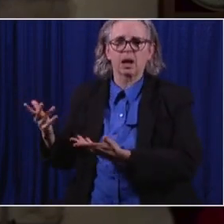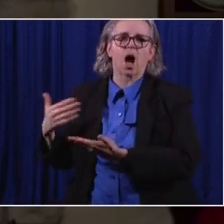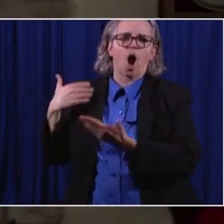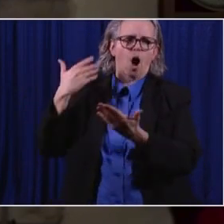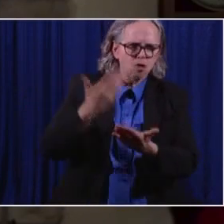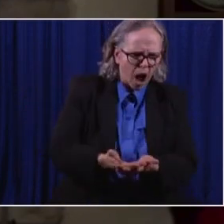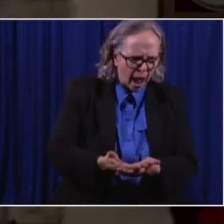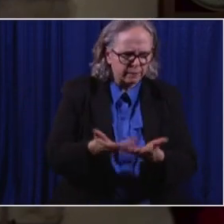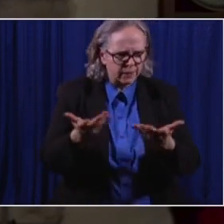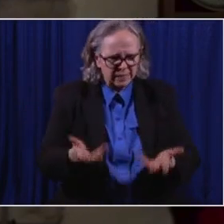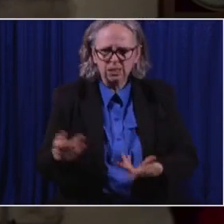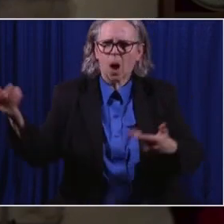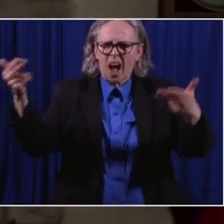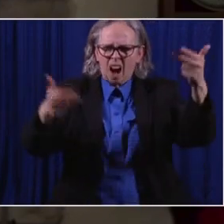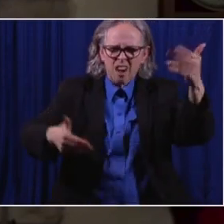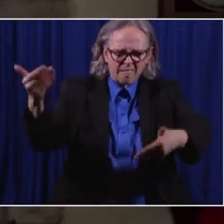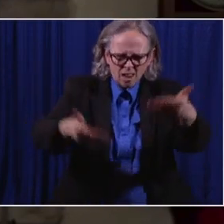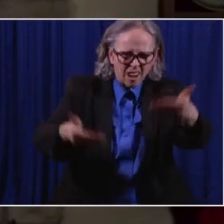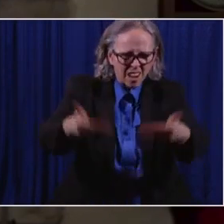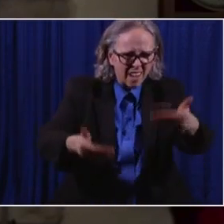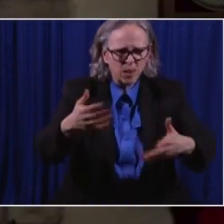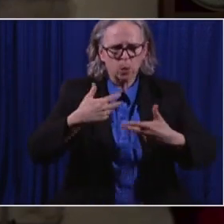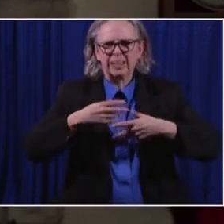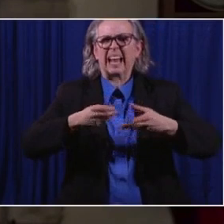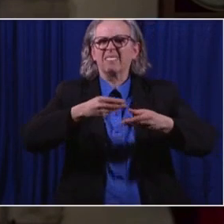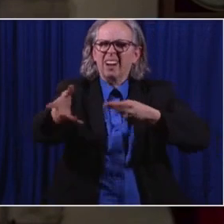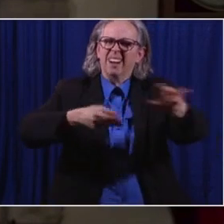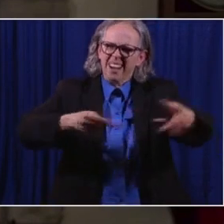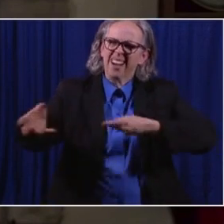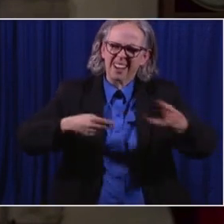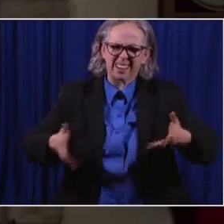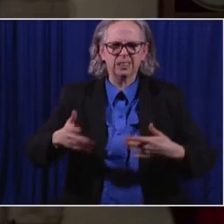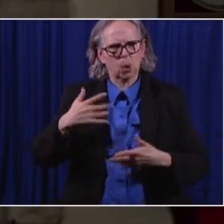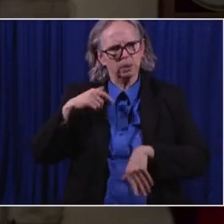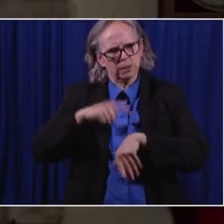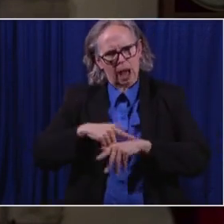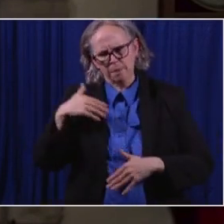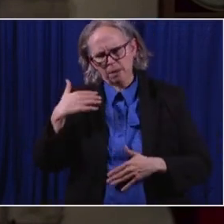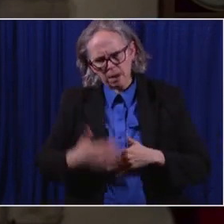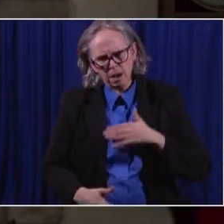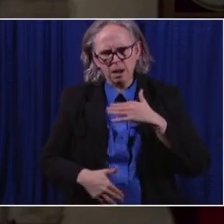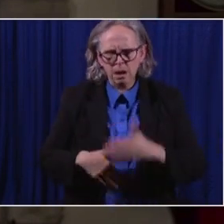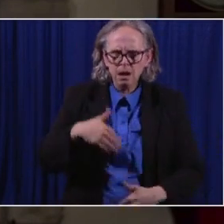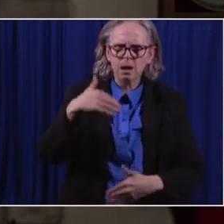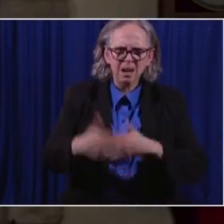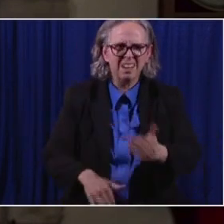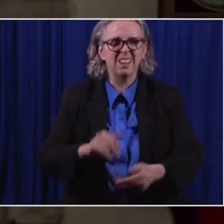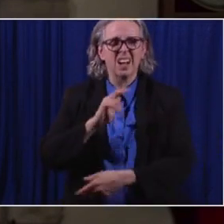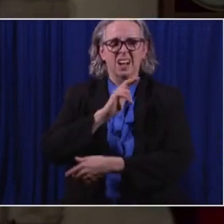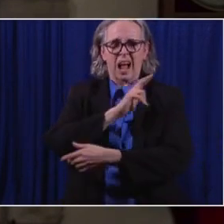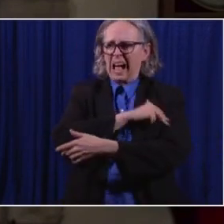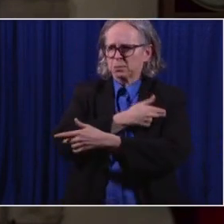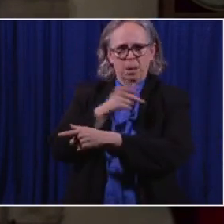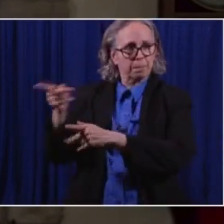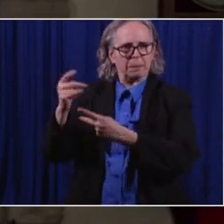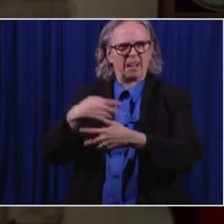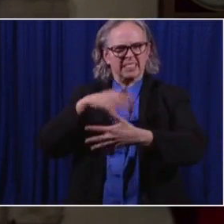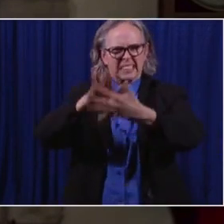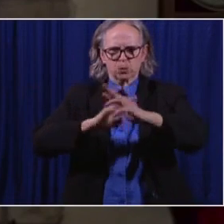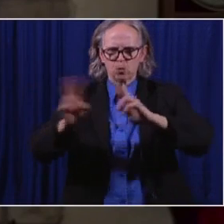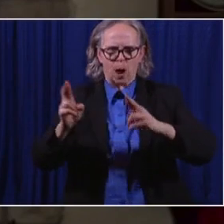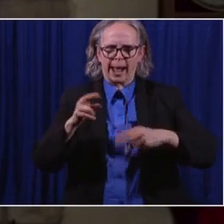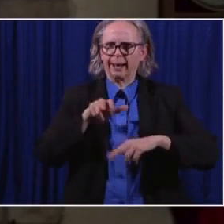So, we will run into cases, as we've had, where a hospital had people lined up, for example, and the vaccine didn't get there. That